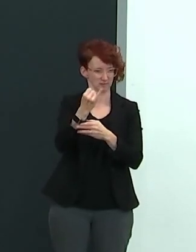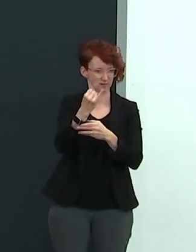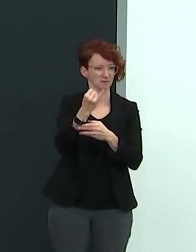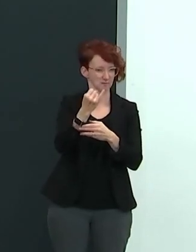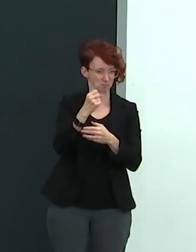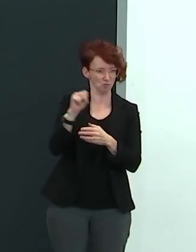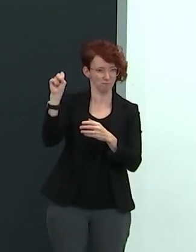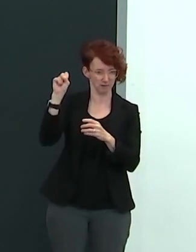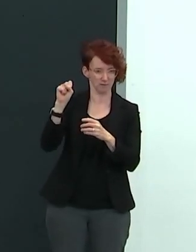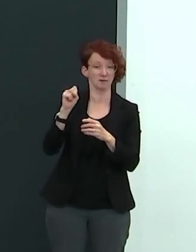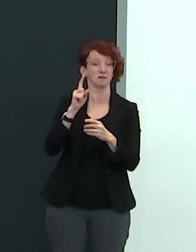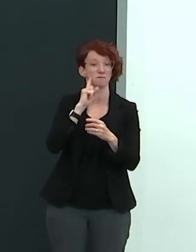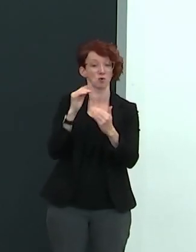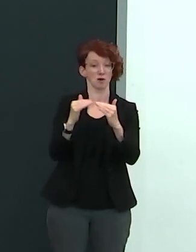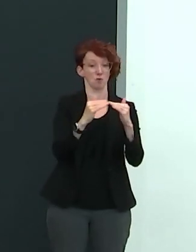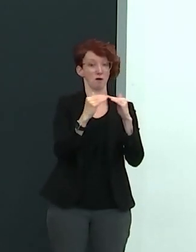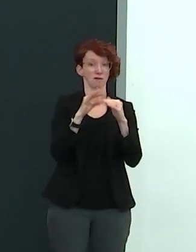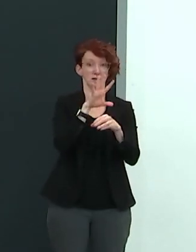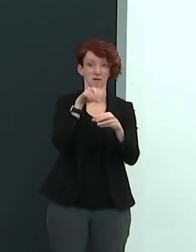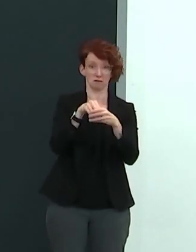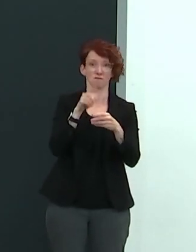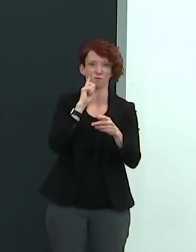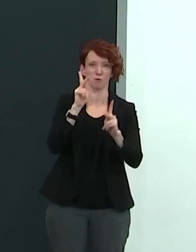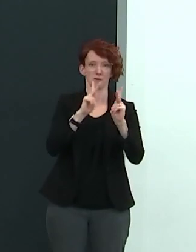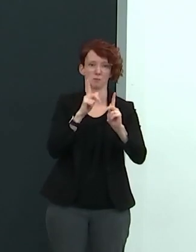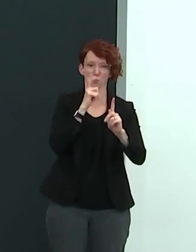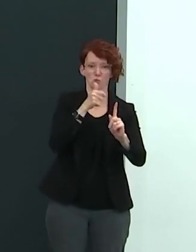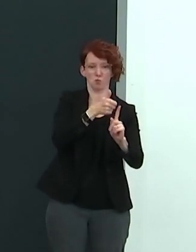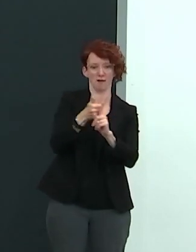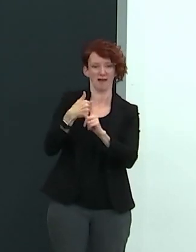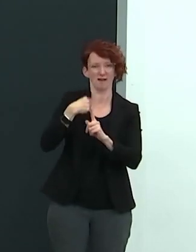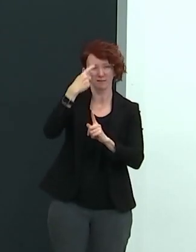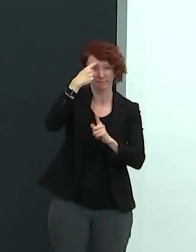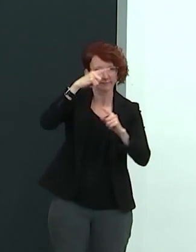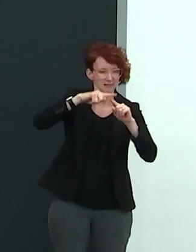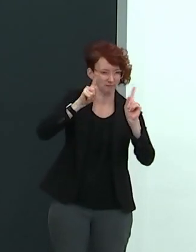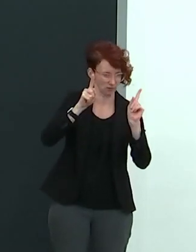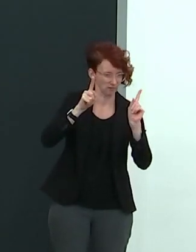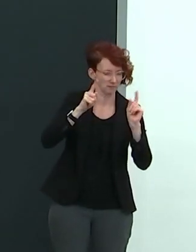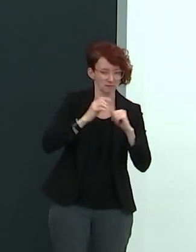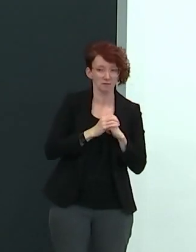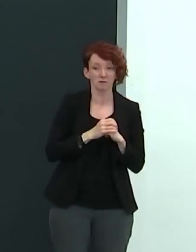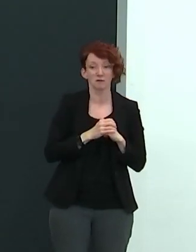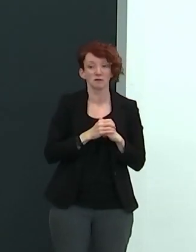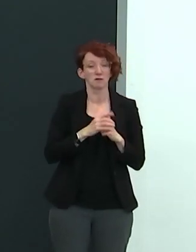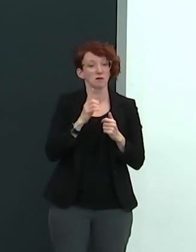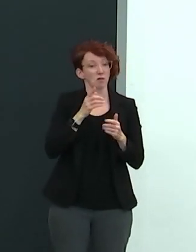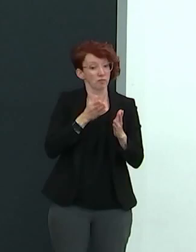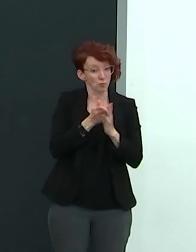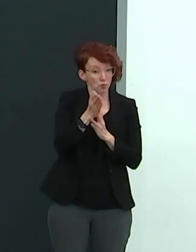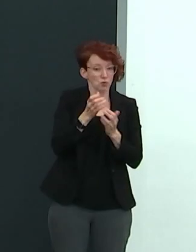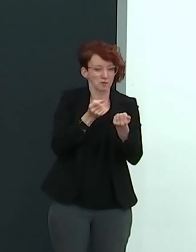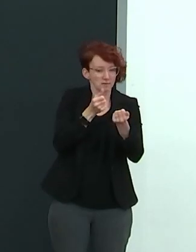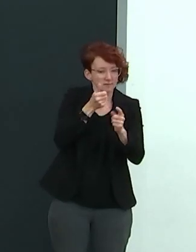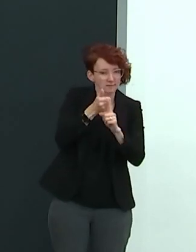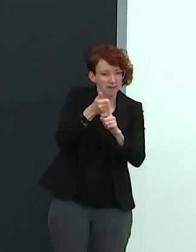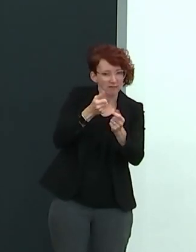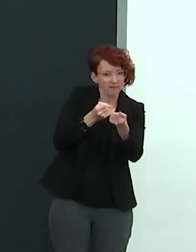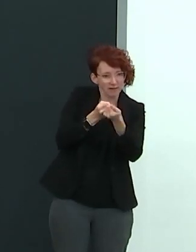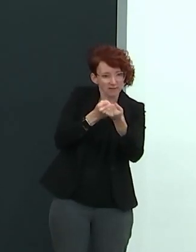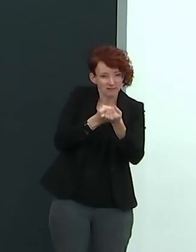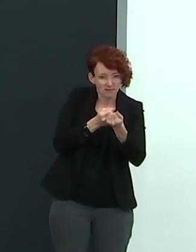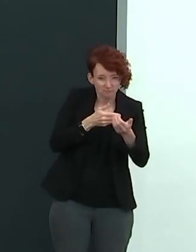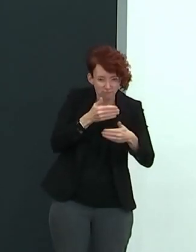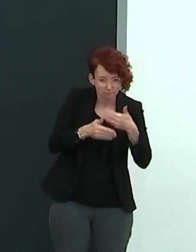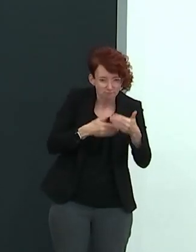and inclusion for people who have neurological differences. Through online platforms and self-advocacy movements, more and more people have embraced